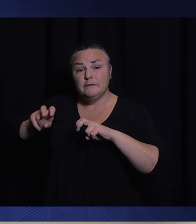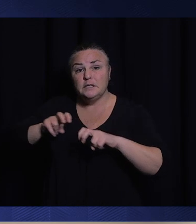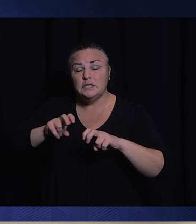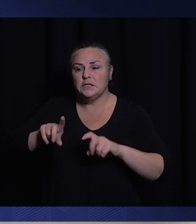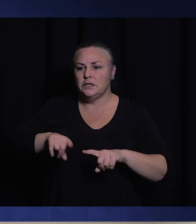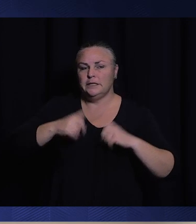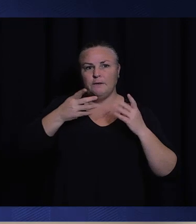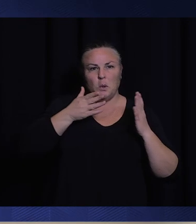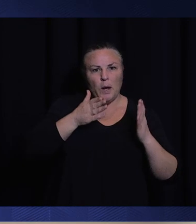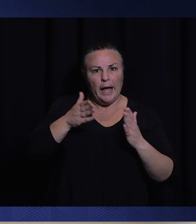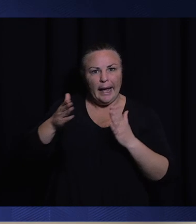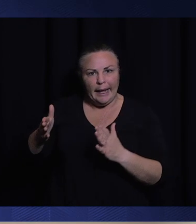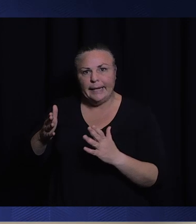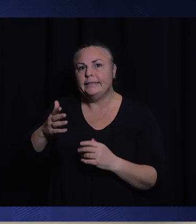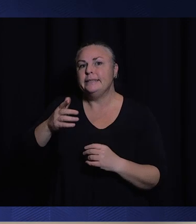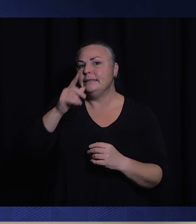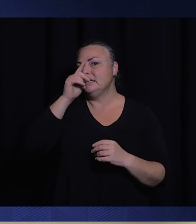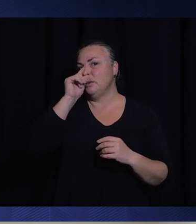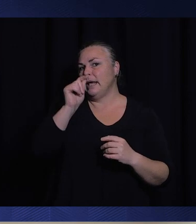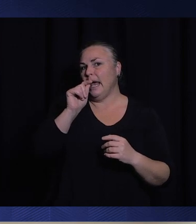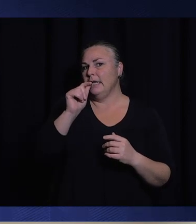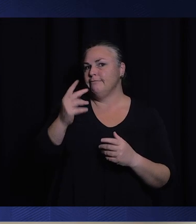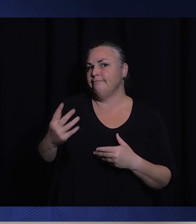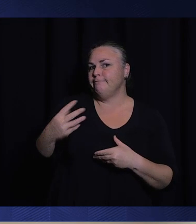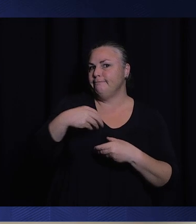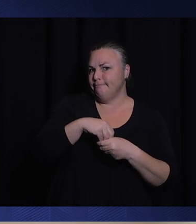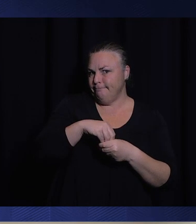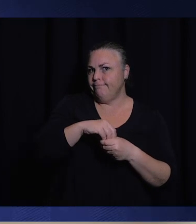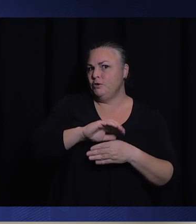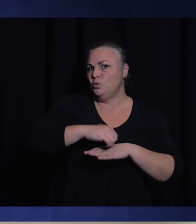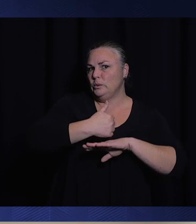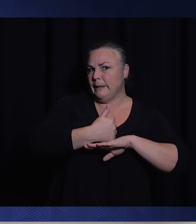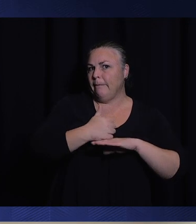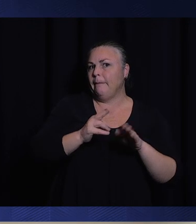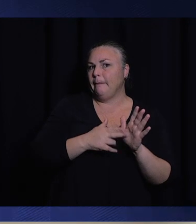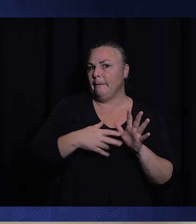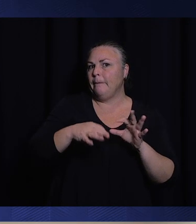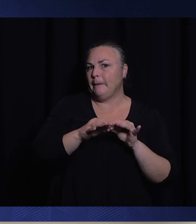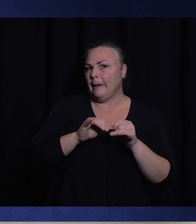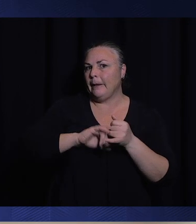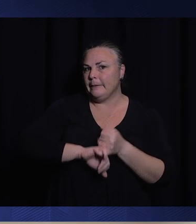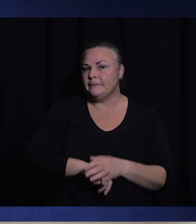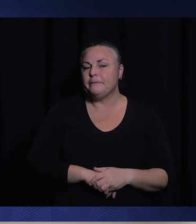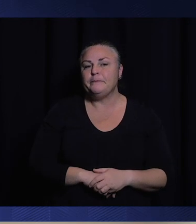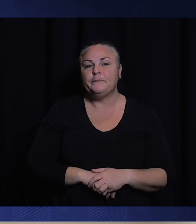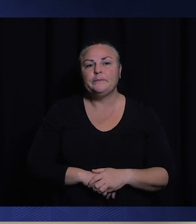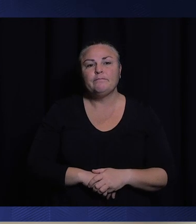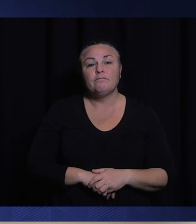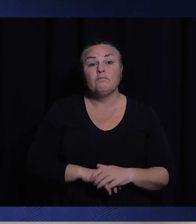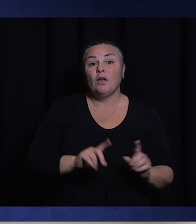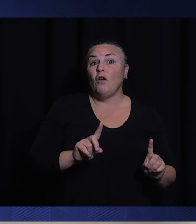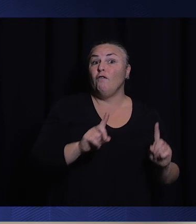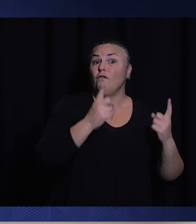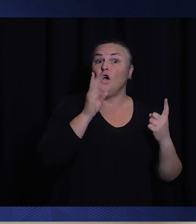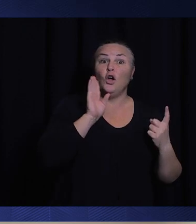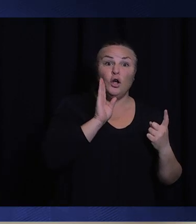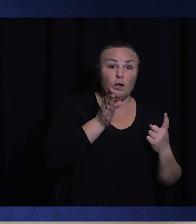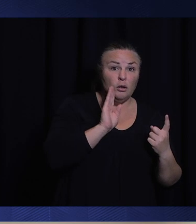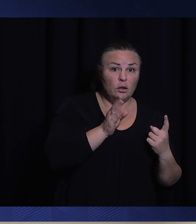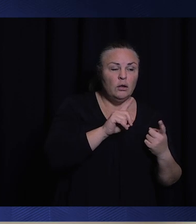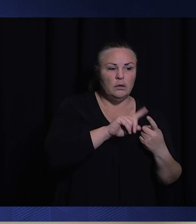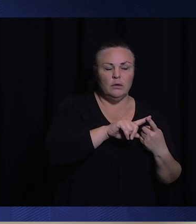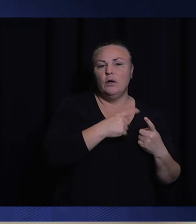roads in and around the city of Kunshan in Jiangsu province in China. These systems, as you can see, can be landscaped